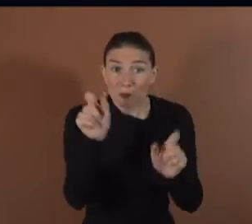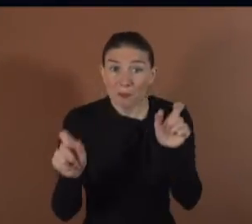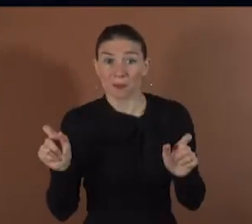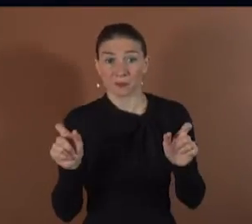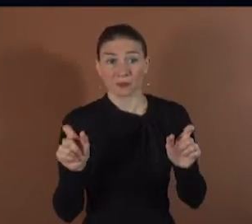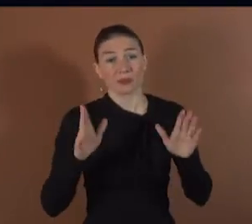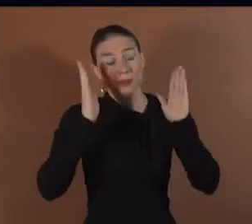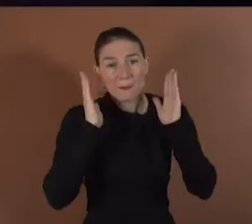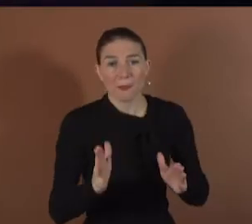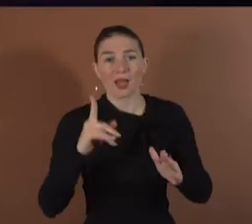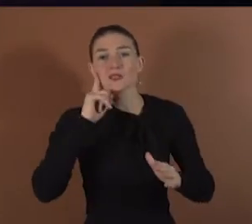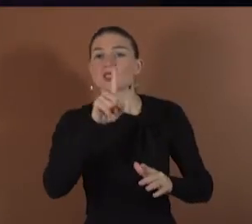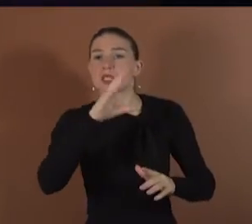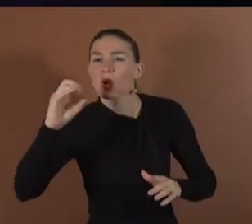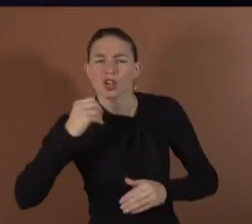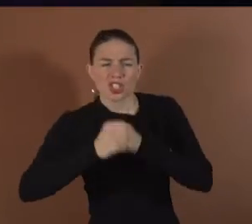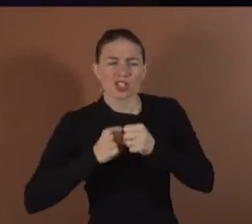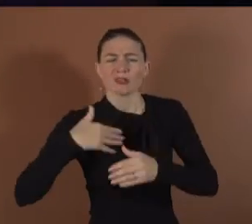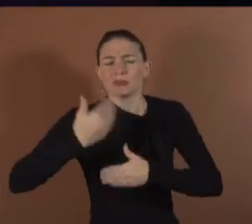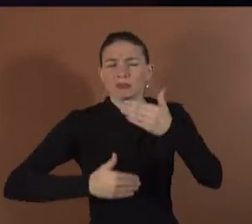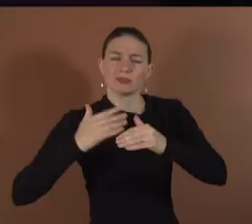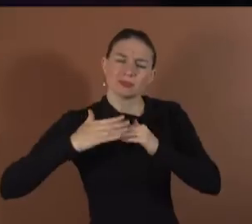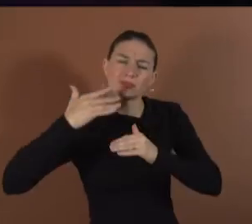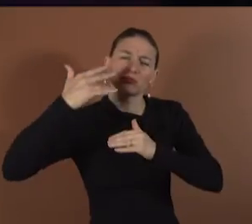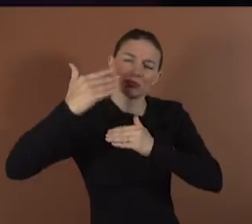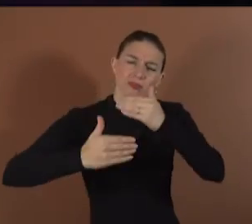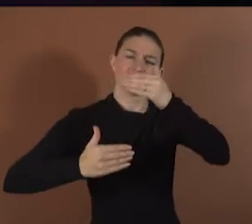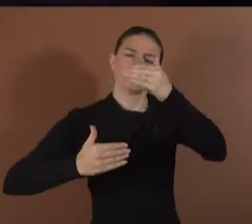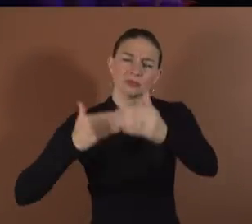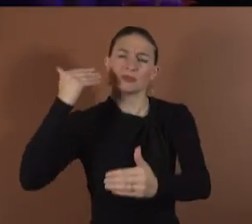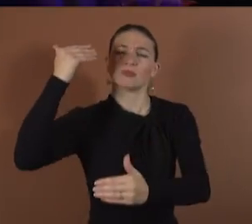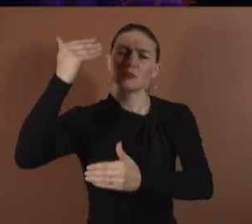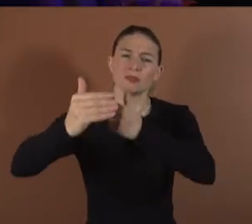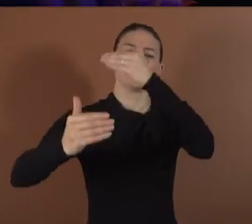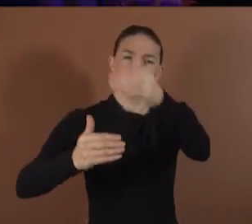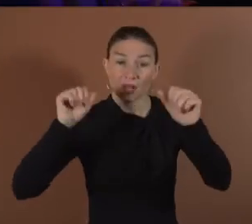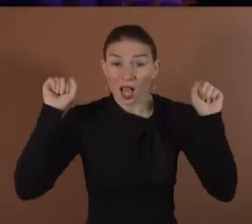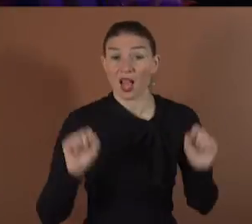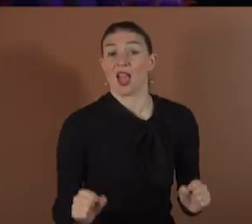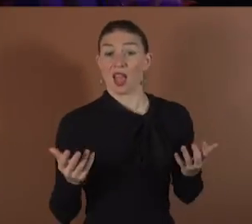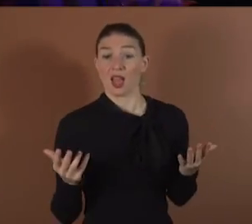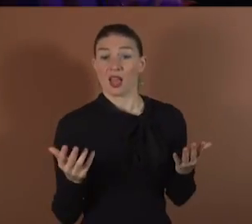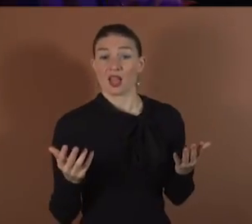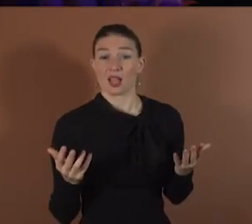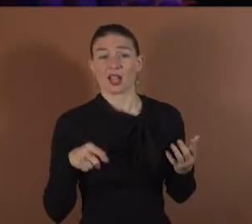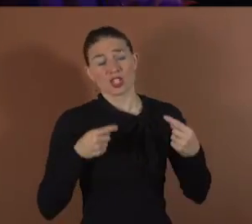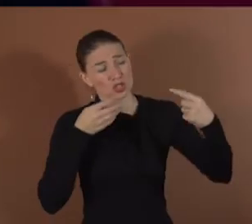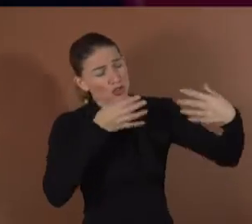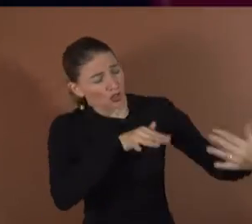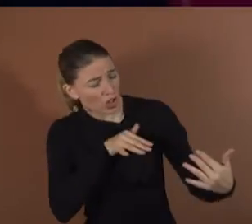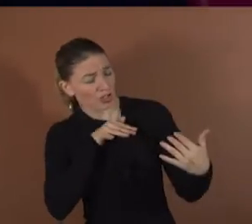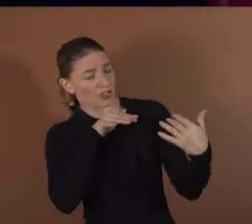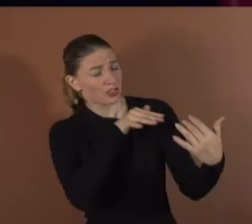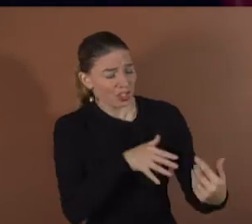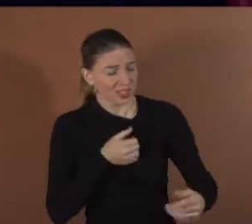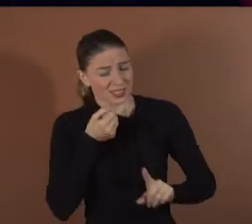for centuries and centuries to come. Put differently, this struggle is about securing our children and